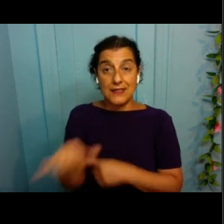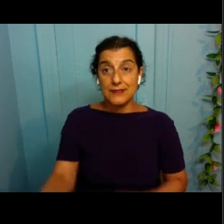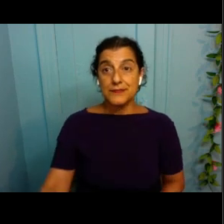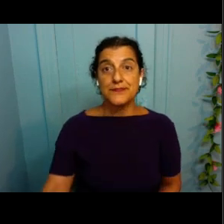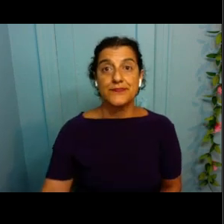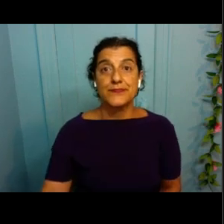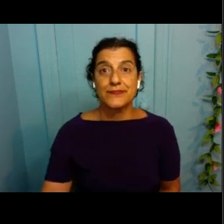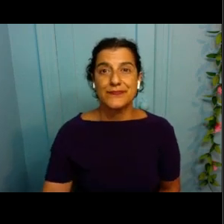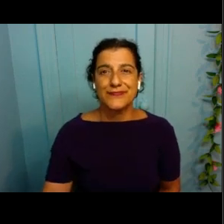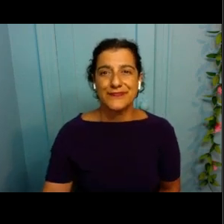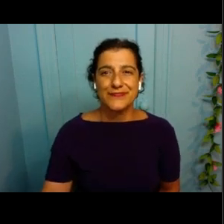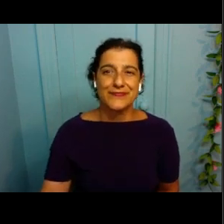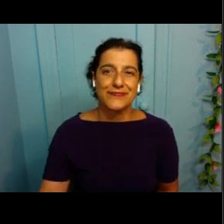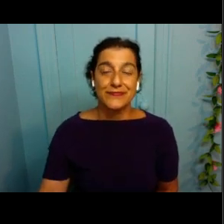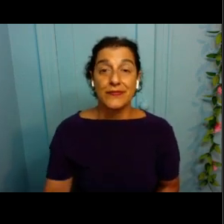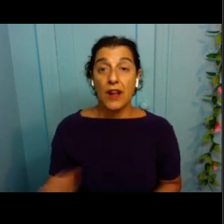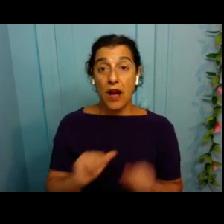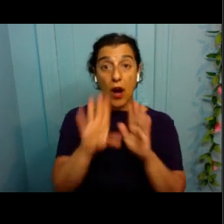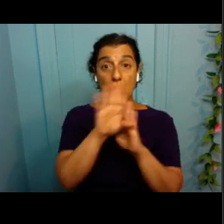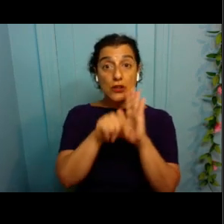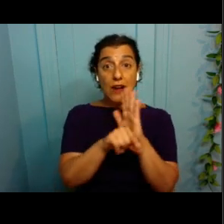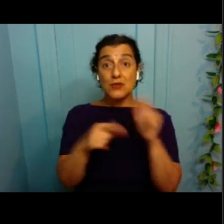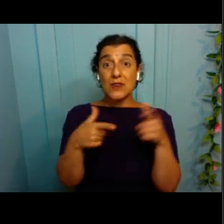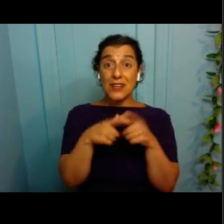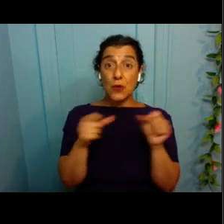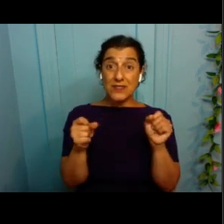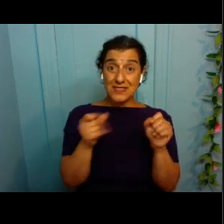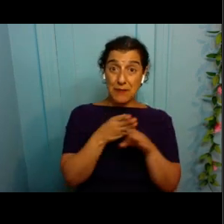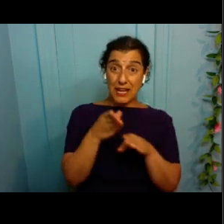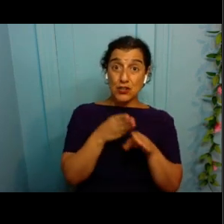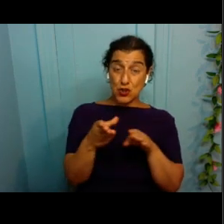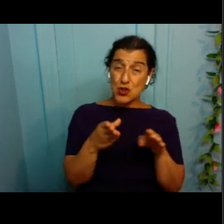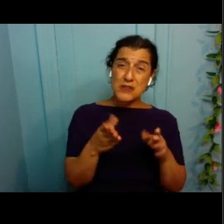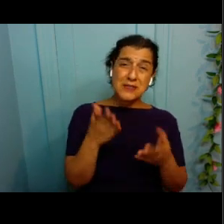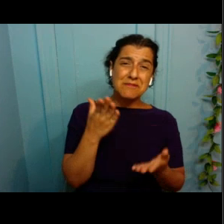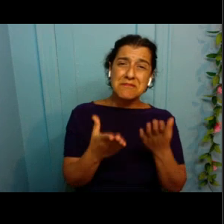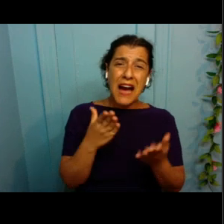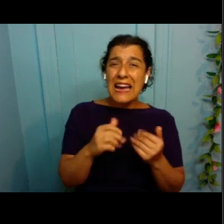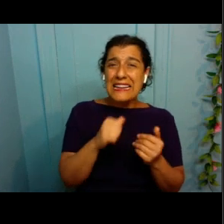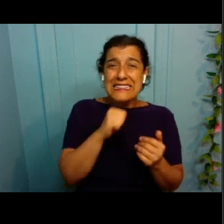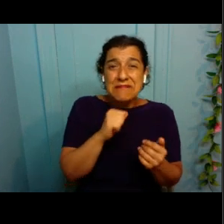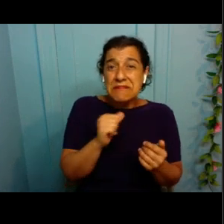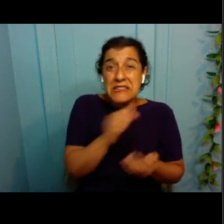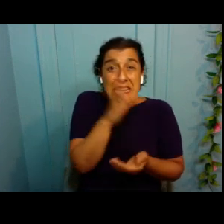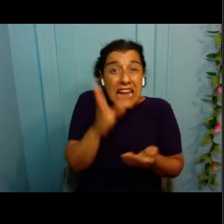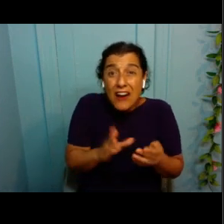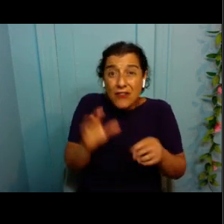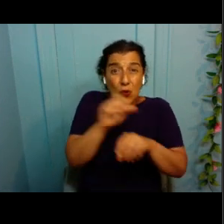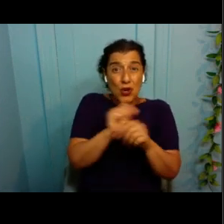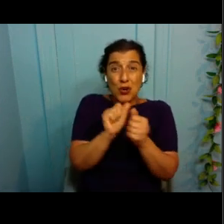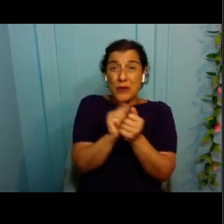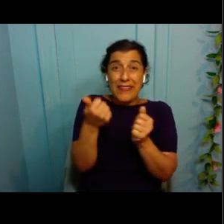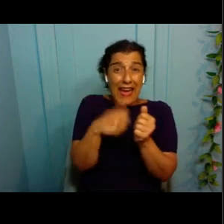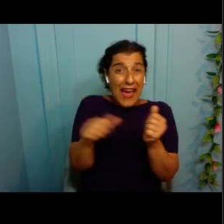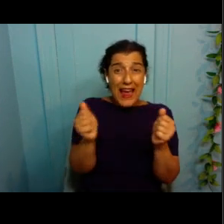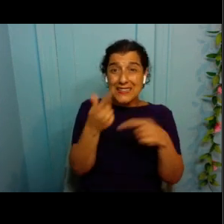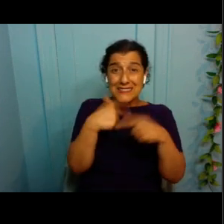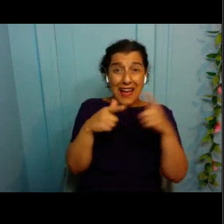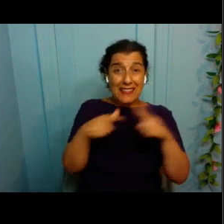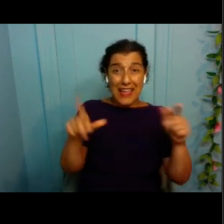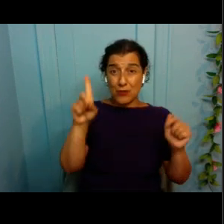We find, undergraduate linguistics majors might not even ever work with any sign language data at